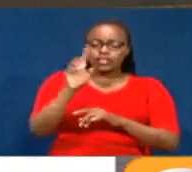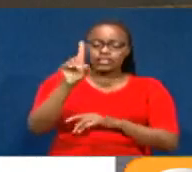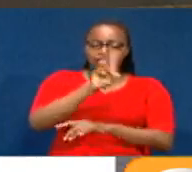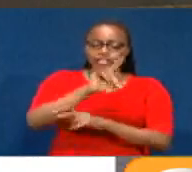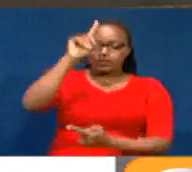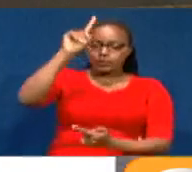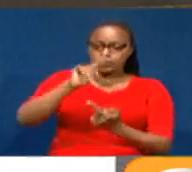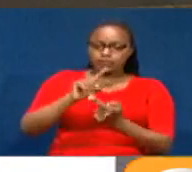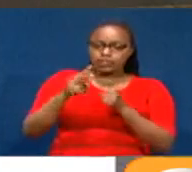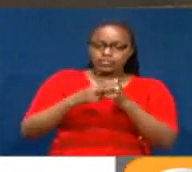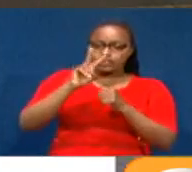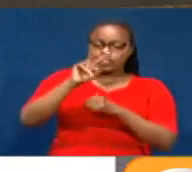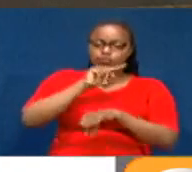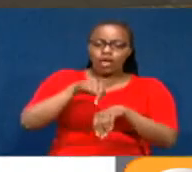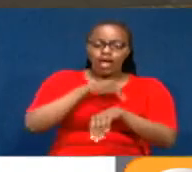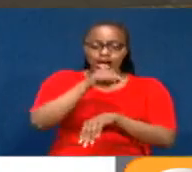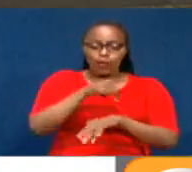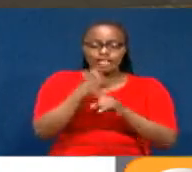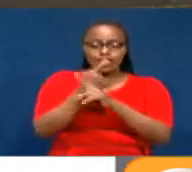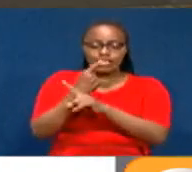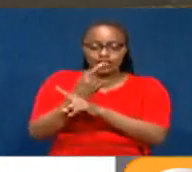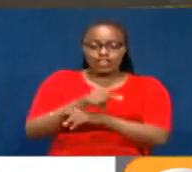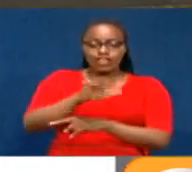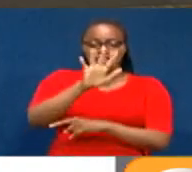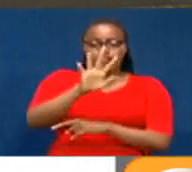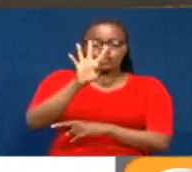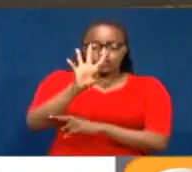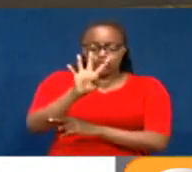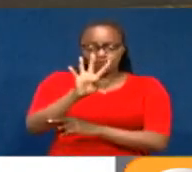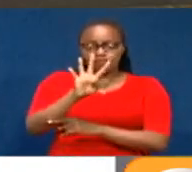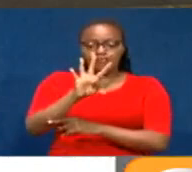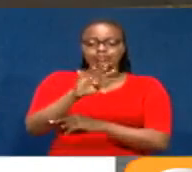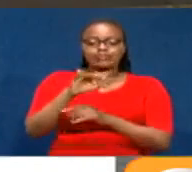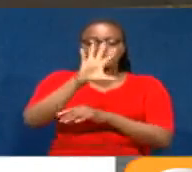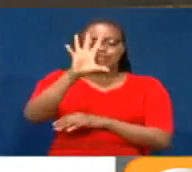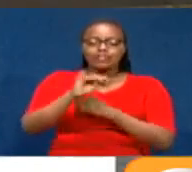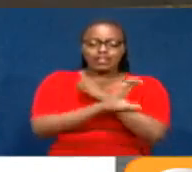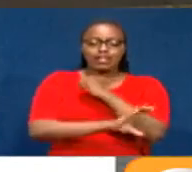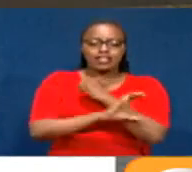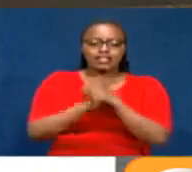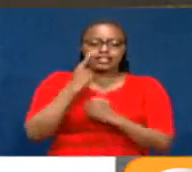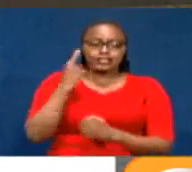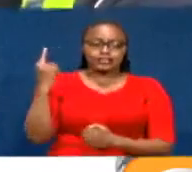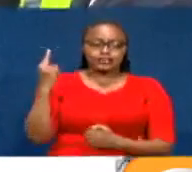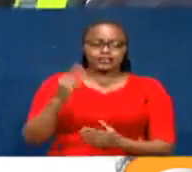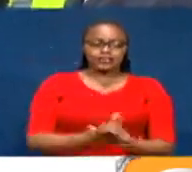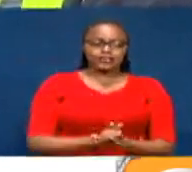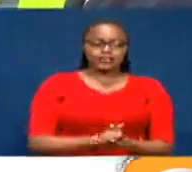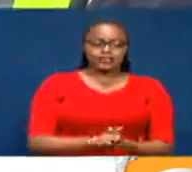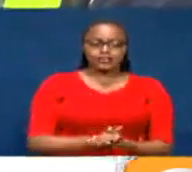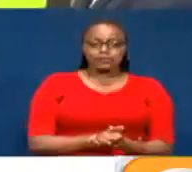to 72 hours across the 54 African countries. Emily Chebet reports.